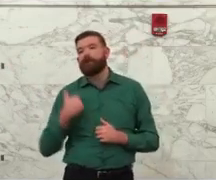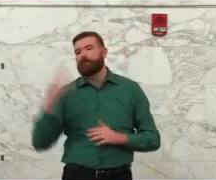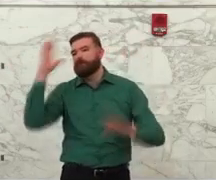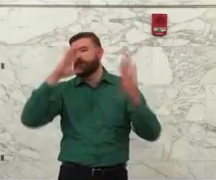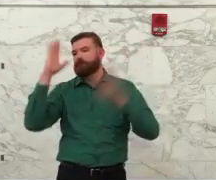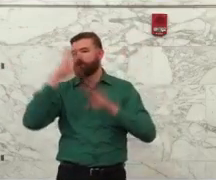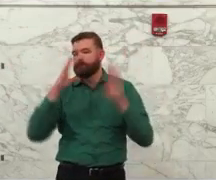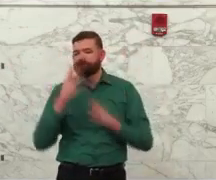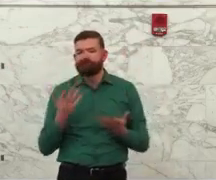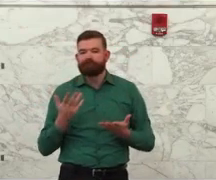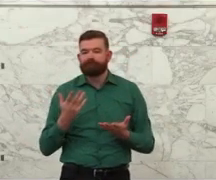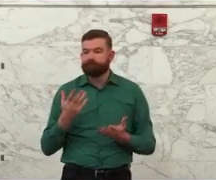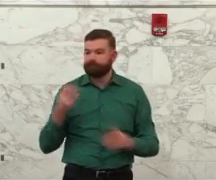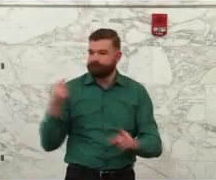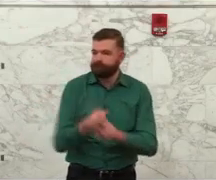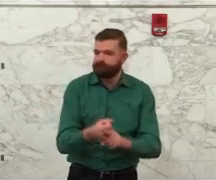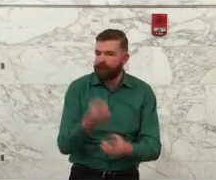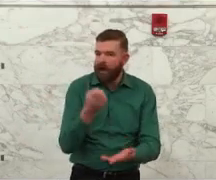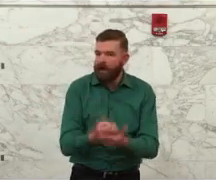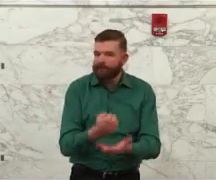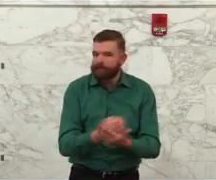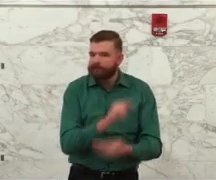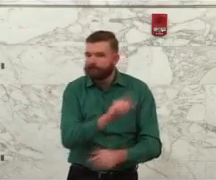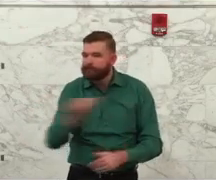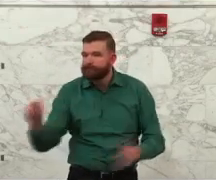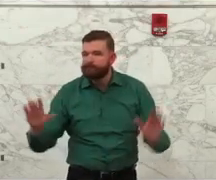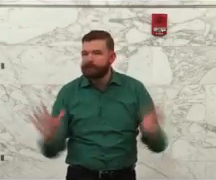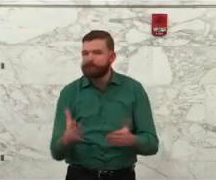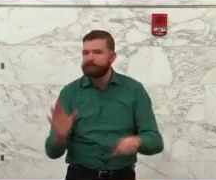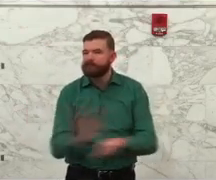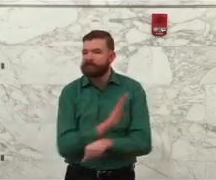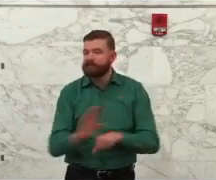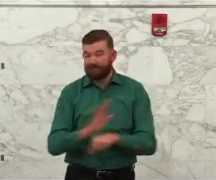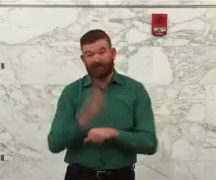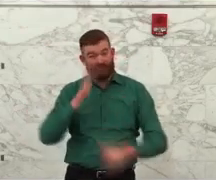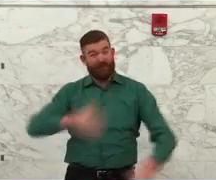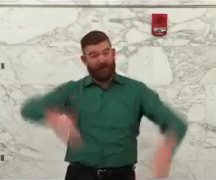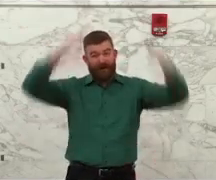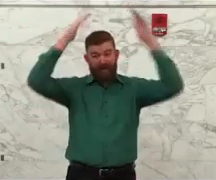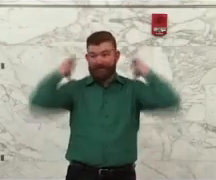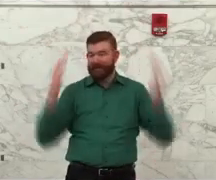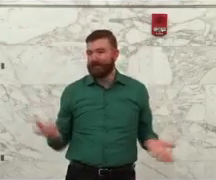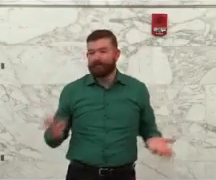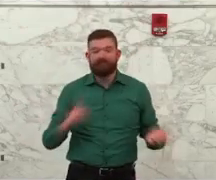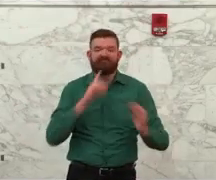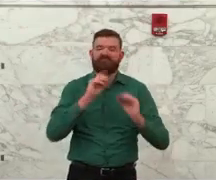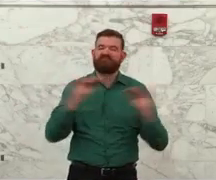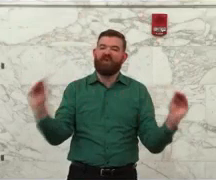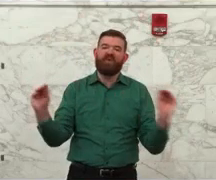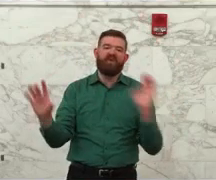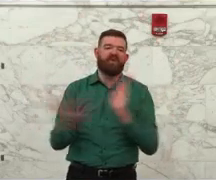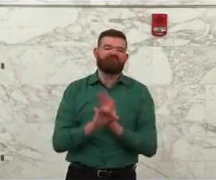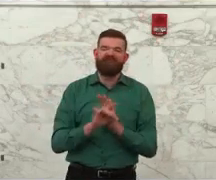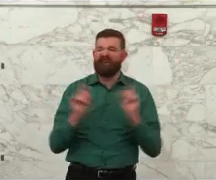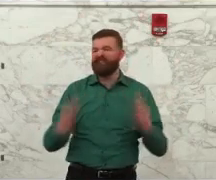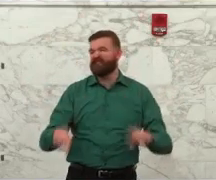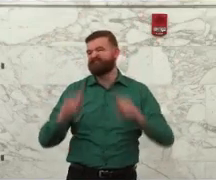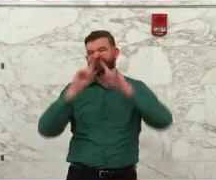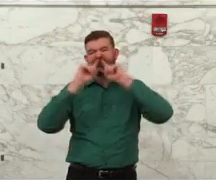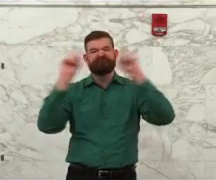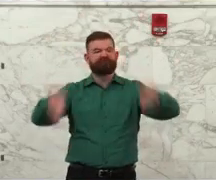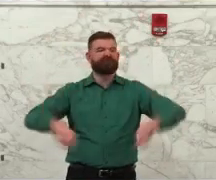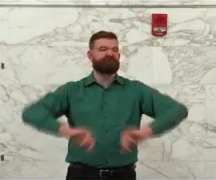frankly, is going to be overwhelming as a result of this. We have no choice. That economic impact would be overwhelming one way or the